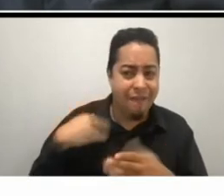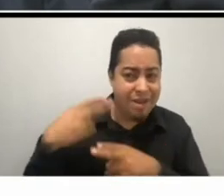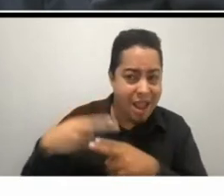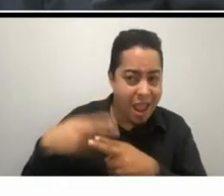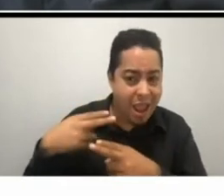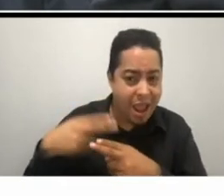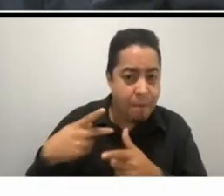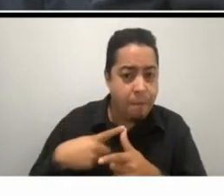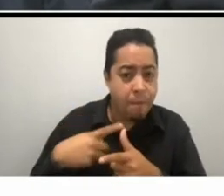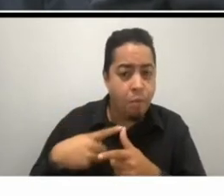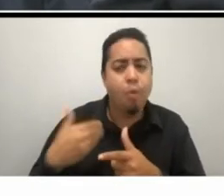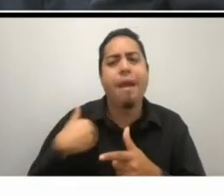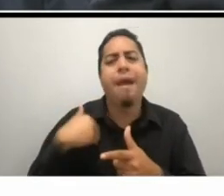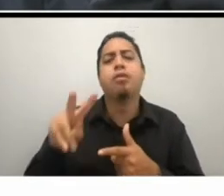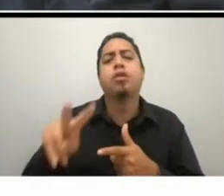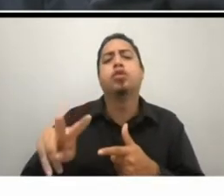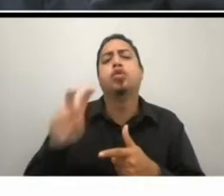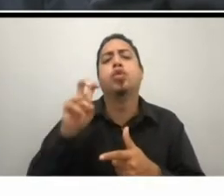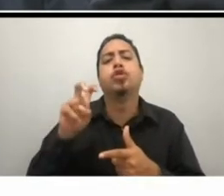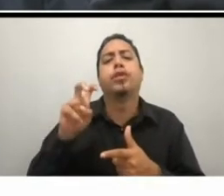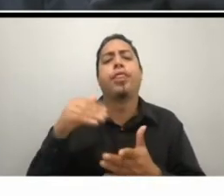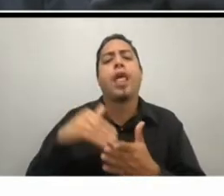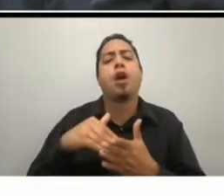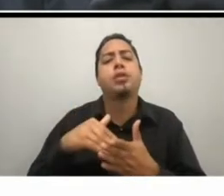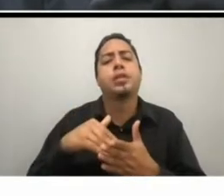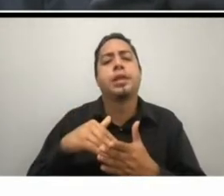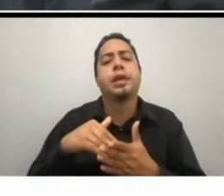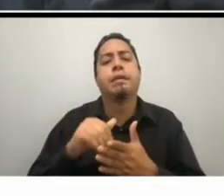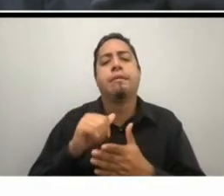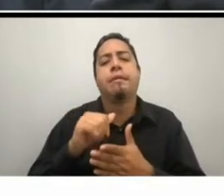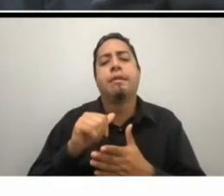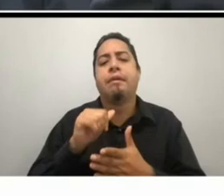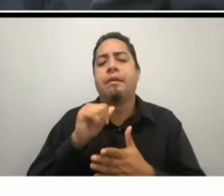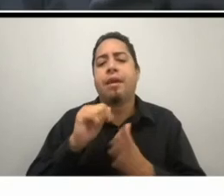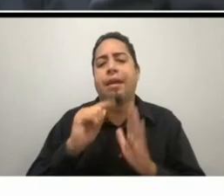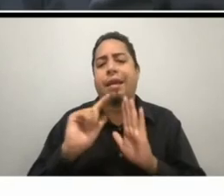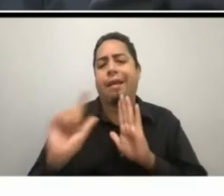have 200,000 illegal immigrants, some large number,